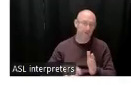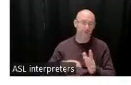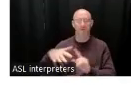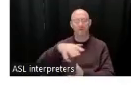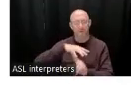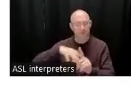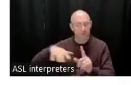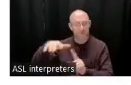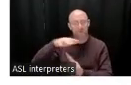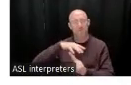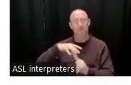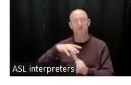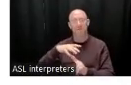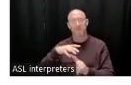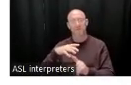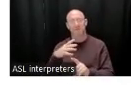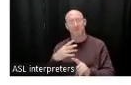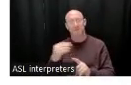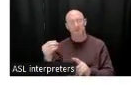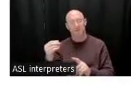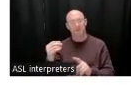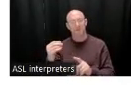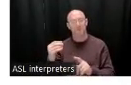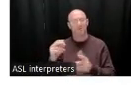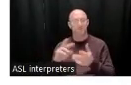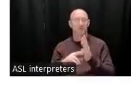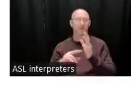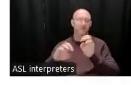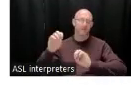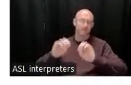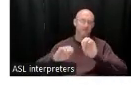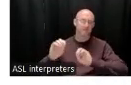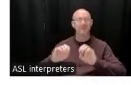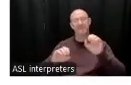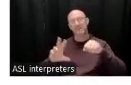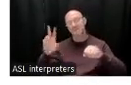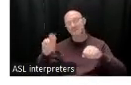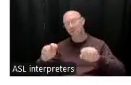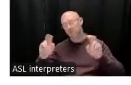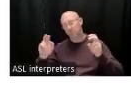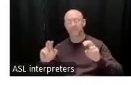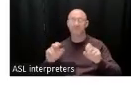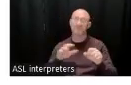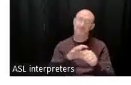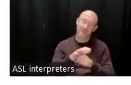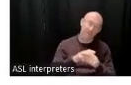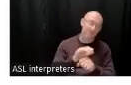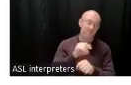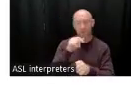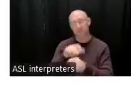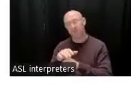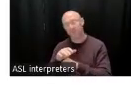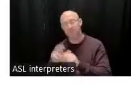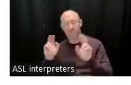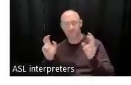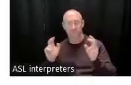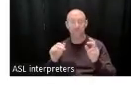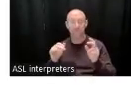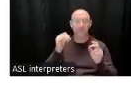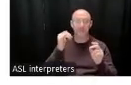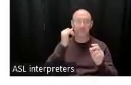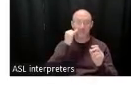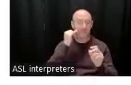environment, and it's meant to be evaluated kind of on a yes or no, is it adequate or is it not adequate? And if there are